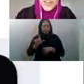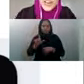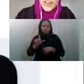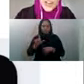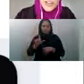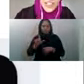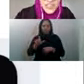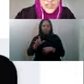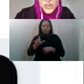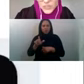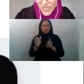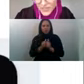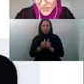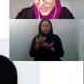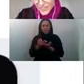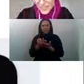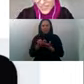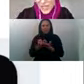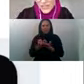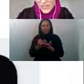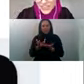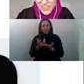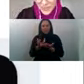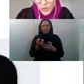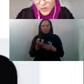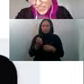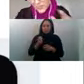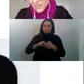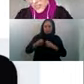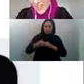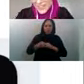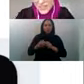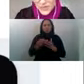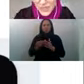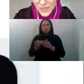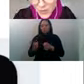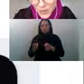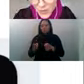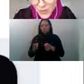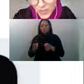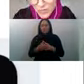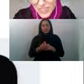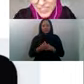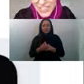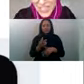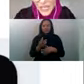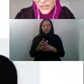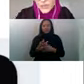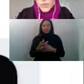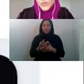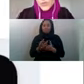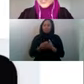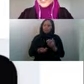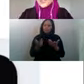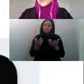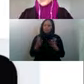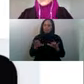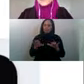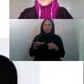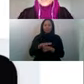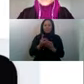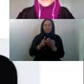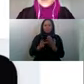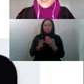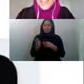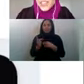financial hardship grants. And in fact, both these campaigns are not active, they've already completed. These were so successful